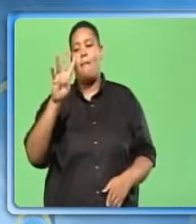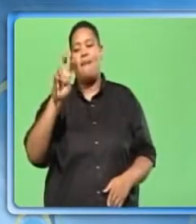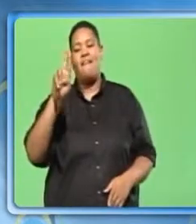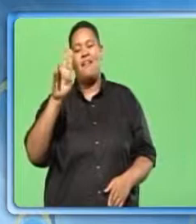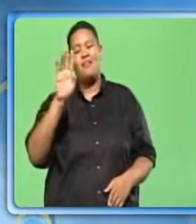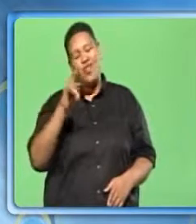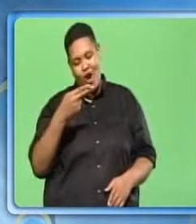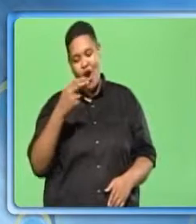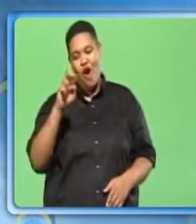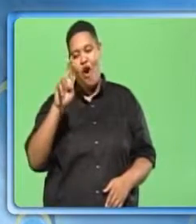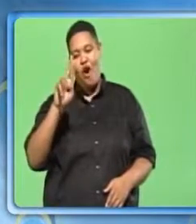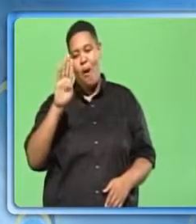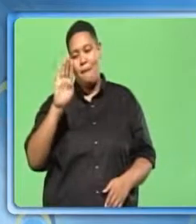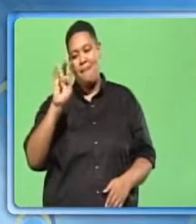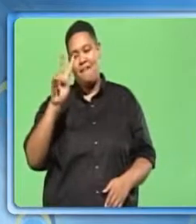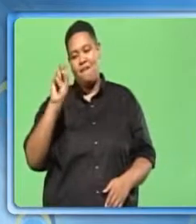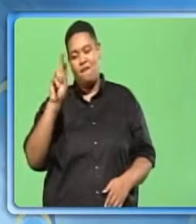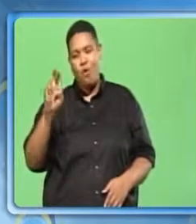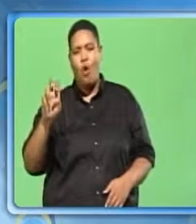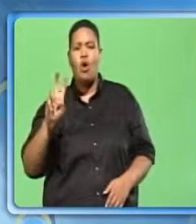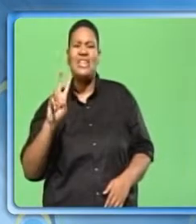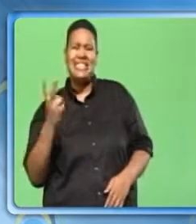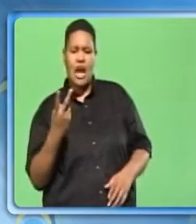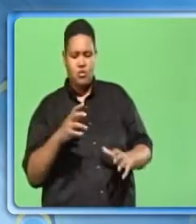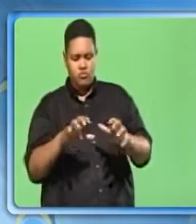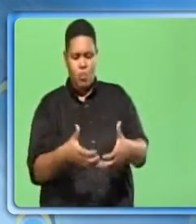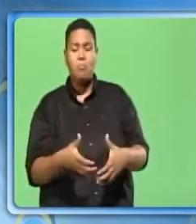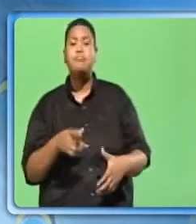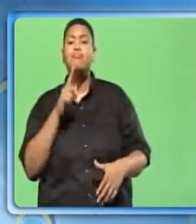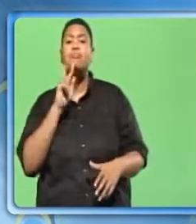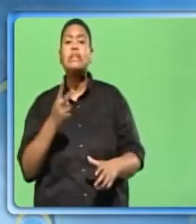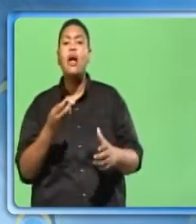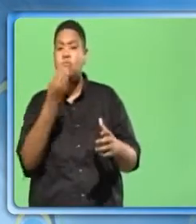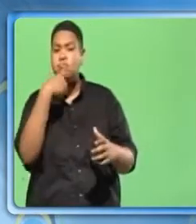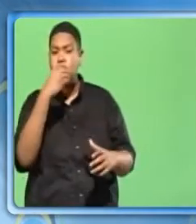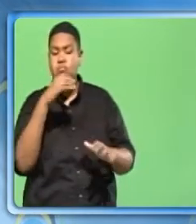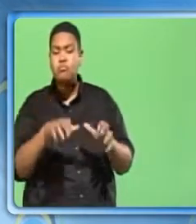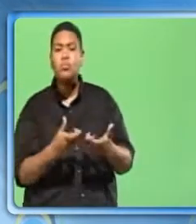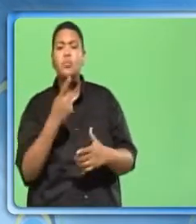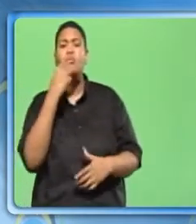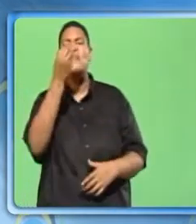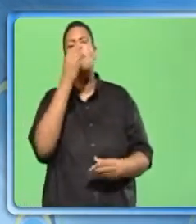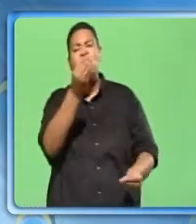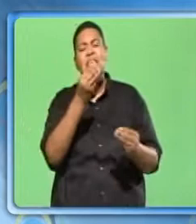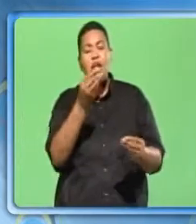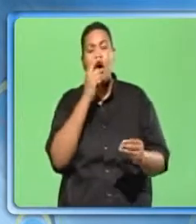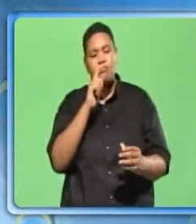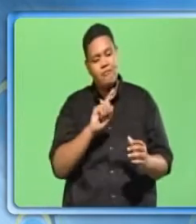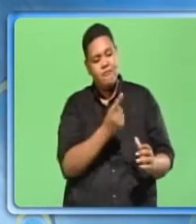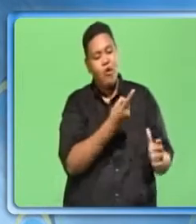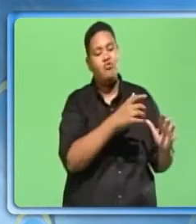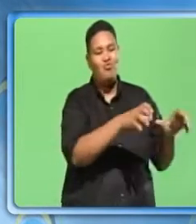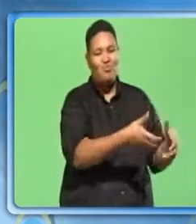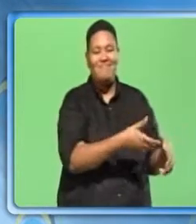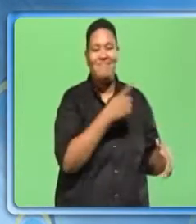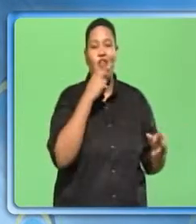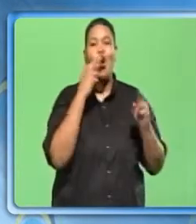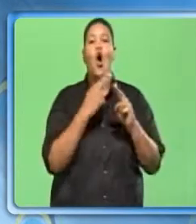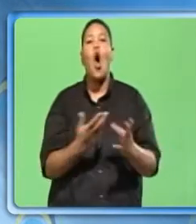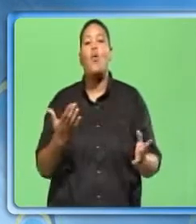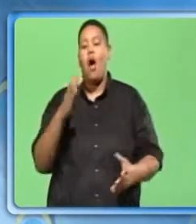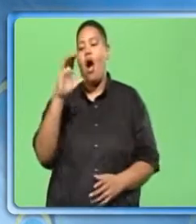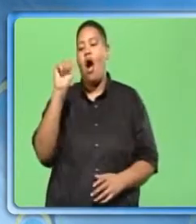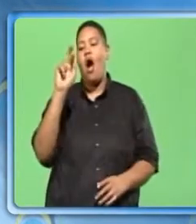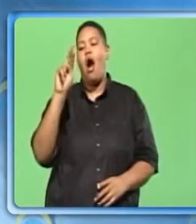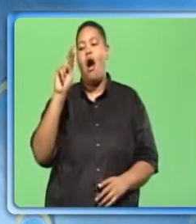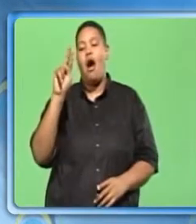Secondary consumers. Secondary consumers are animals that feed on the primary consumers. They are